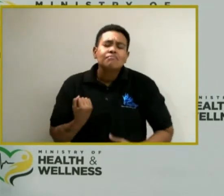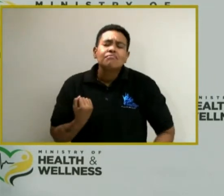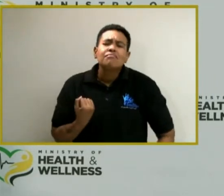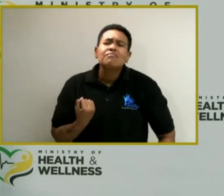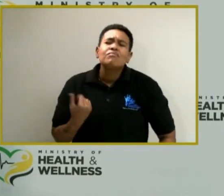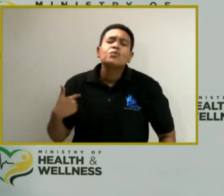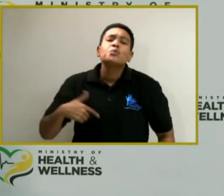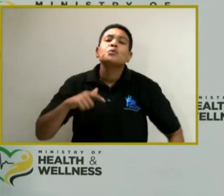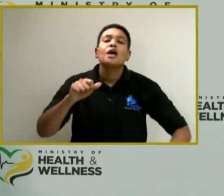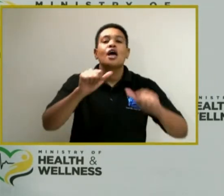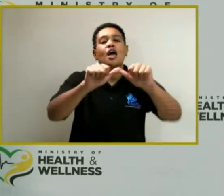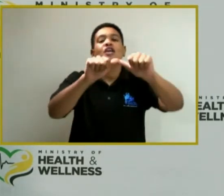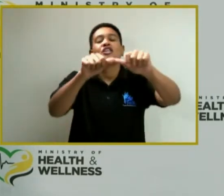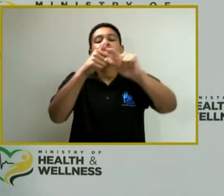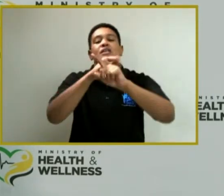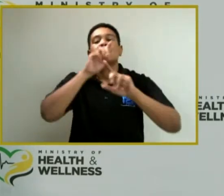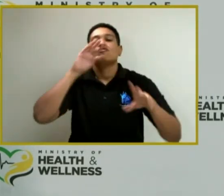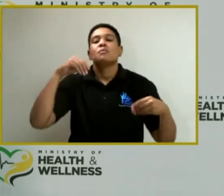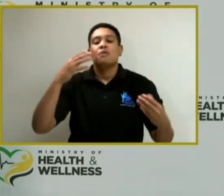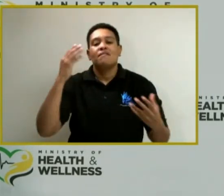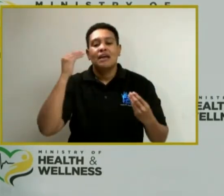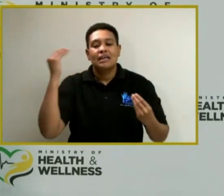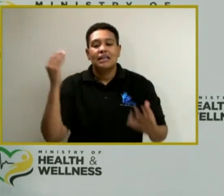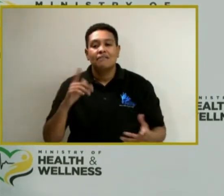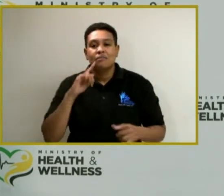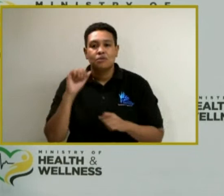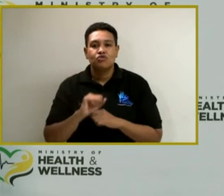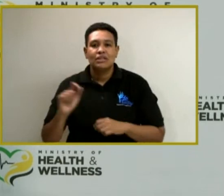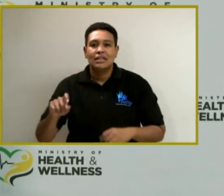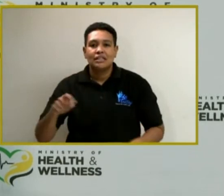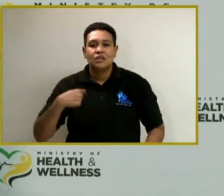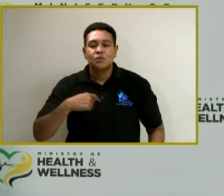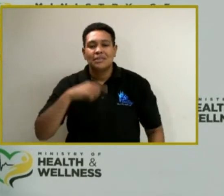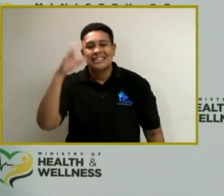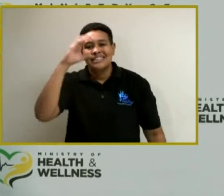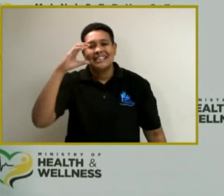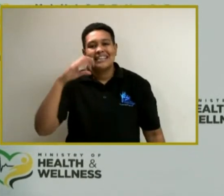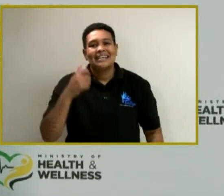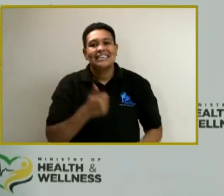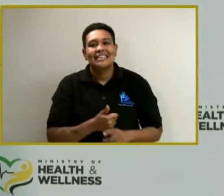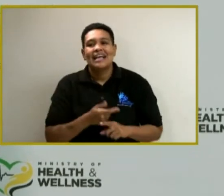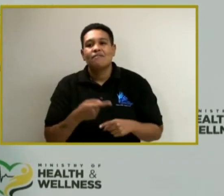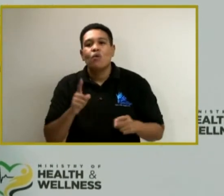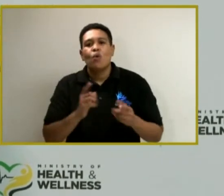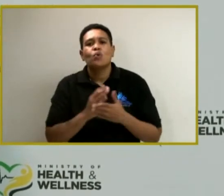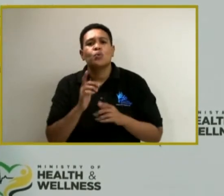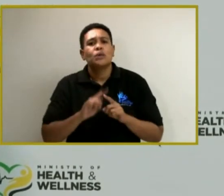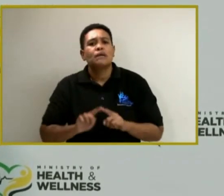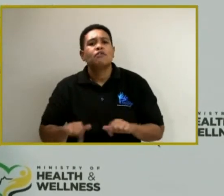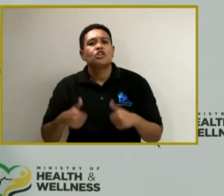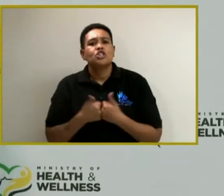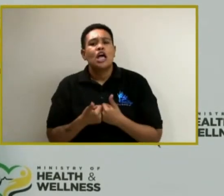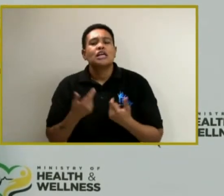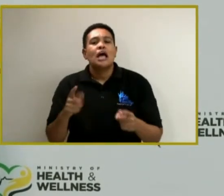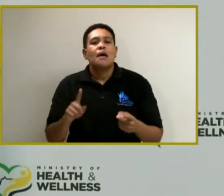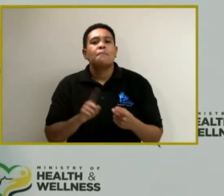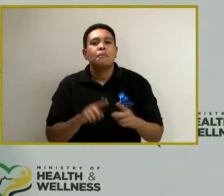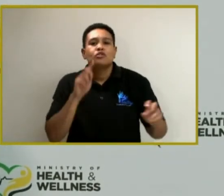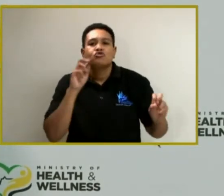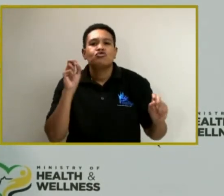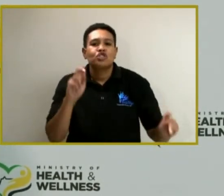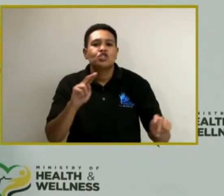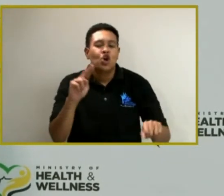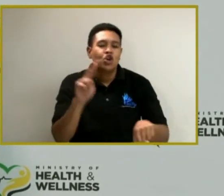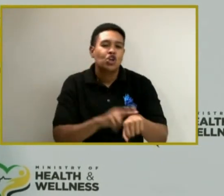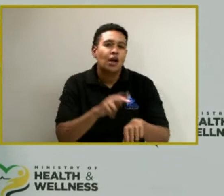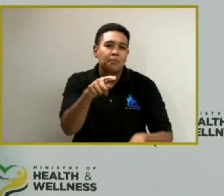we continue to provide the information as necessary as we seek to go through the challenge and restore the normality that